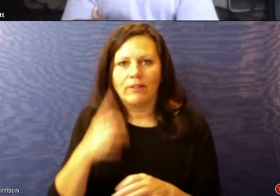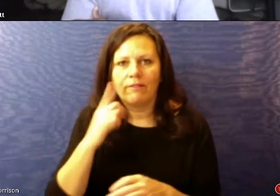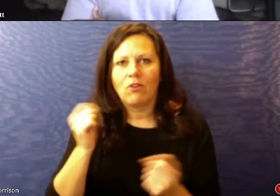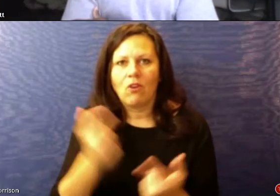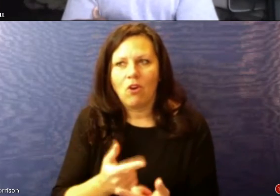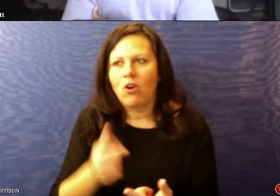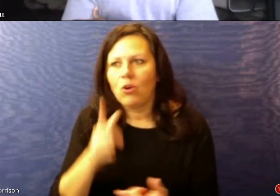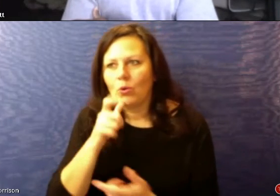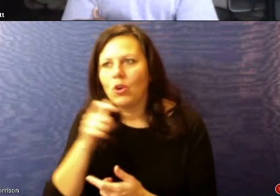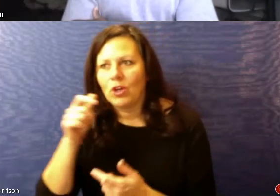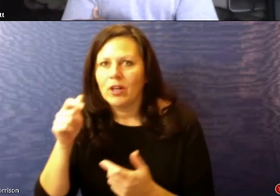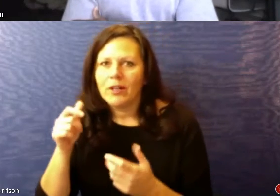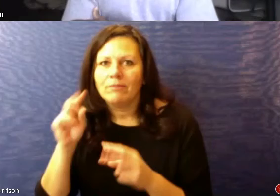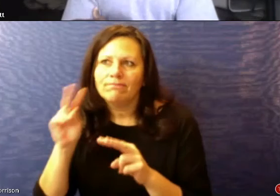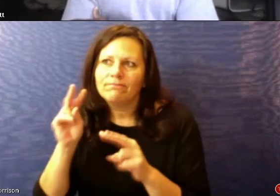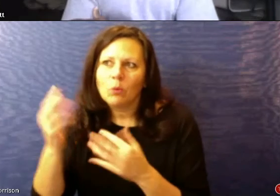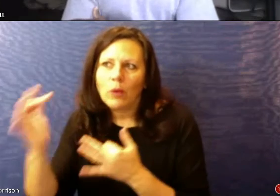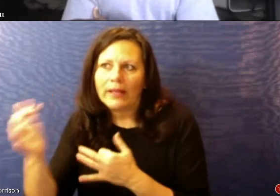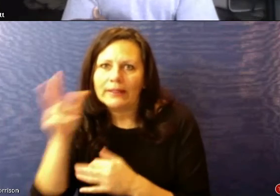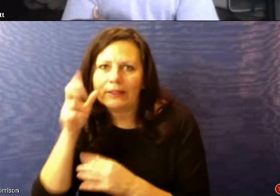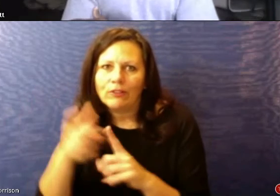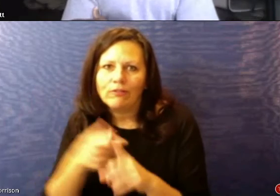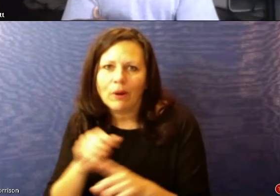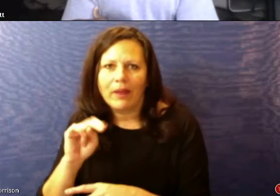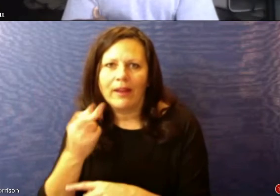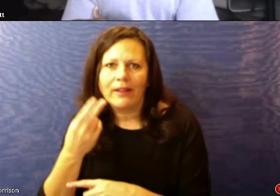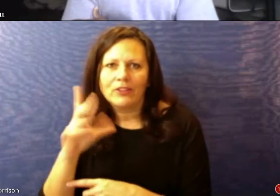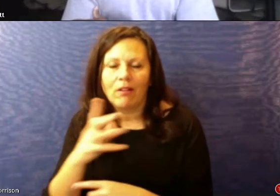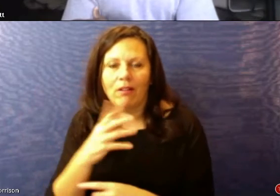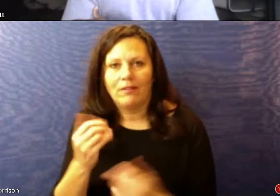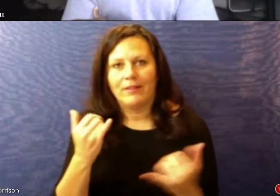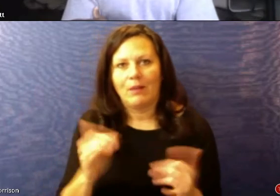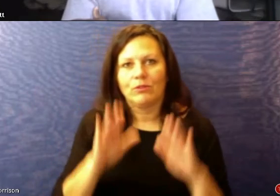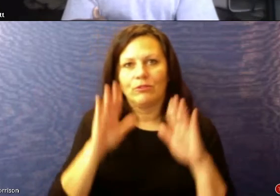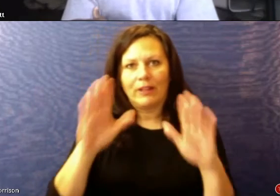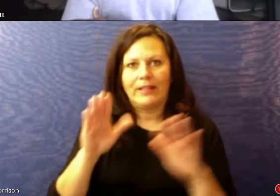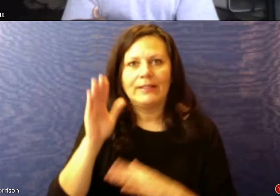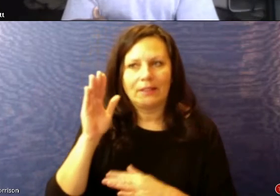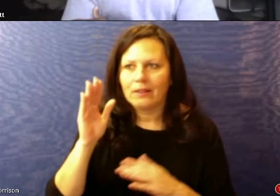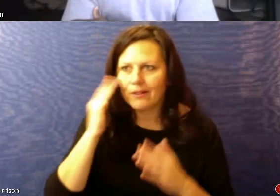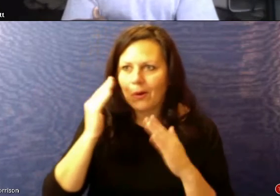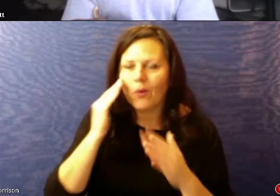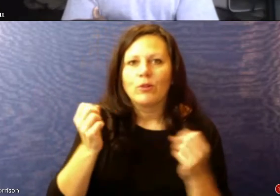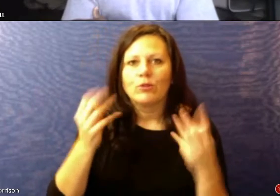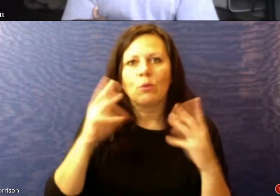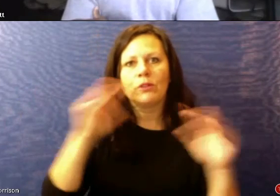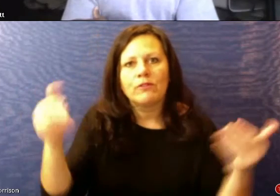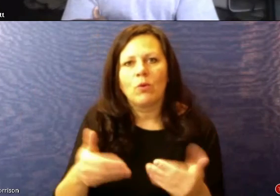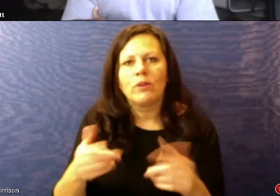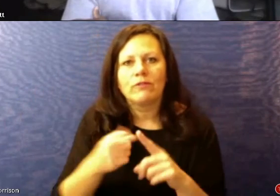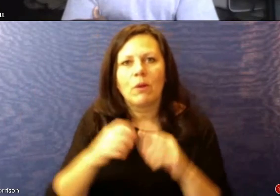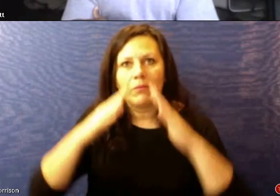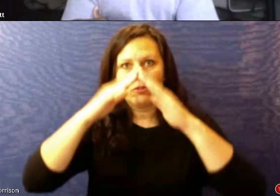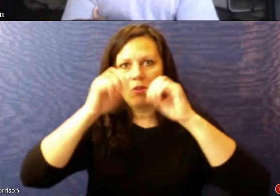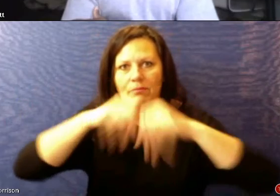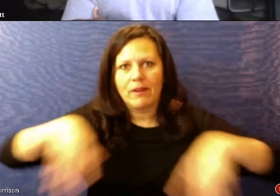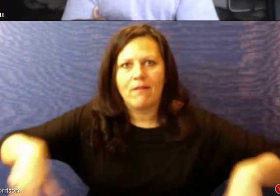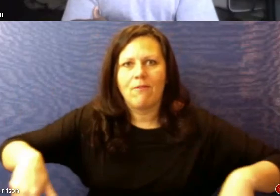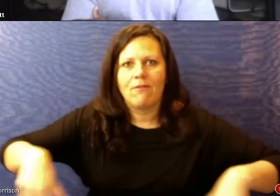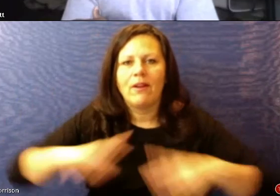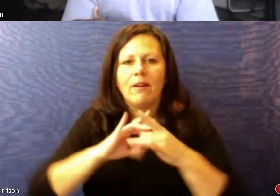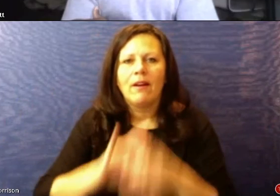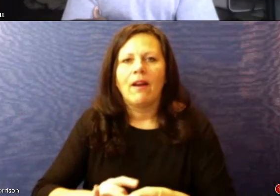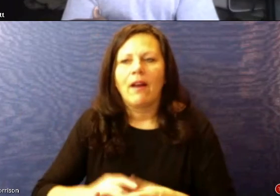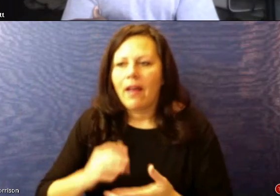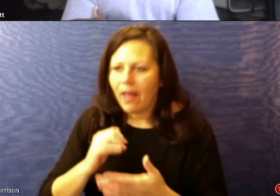And it's great to see that there is so much focus from, you know, top down in terms of helping to solve